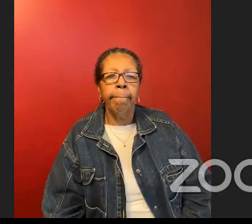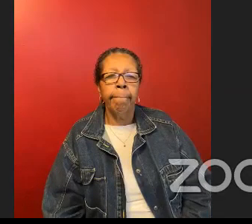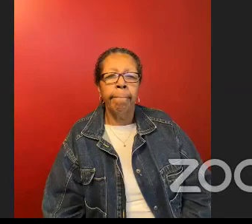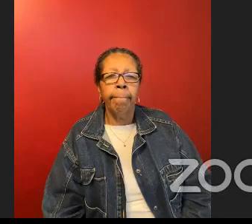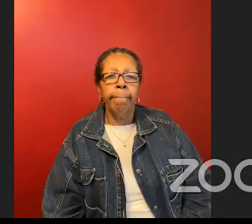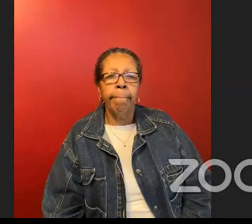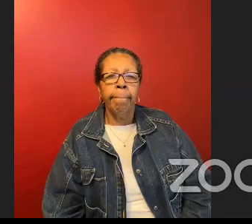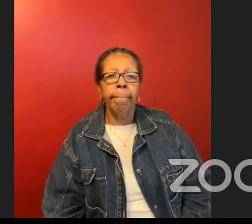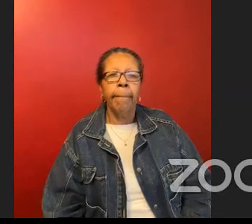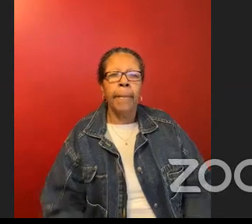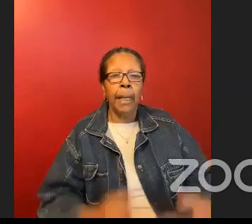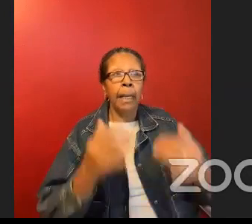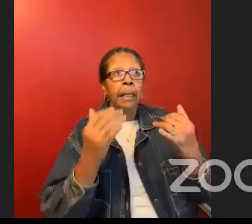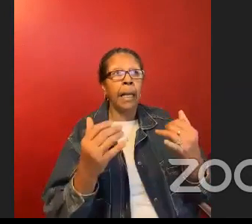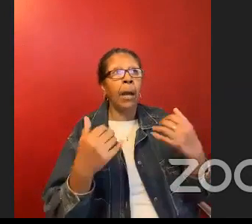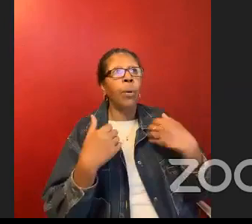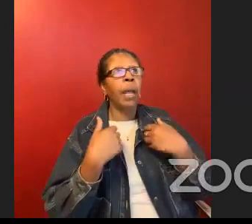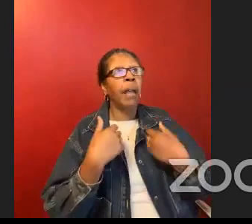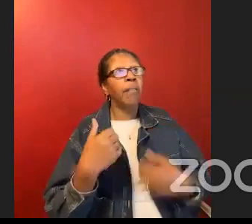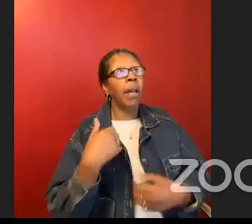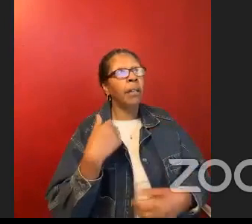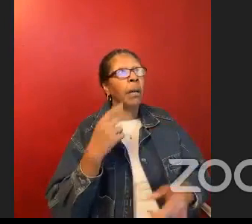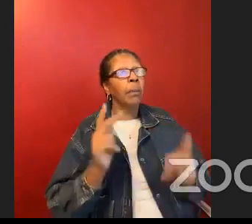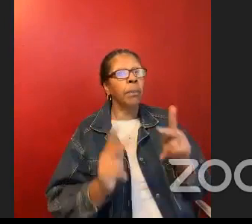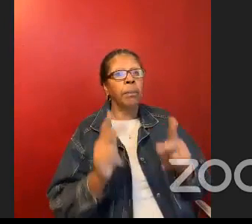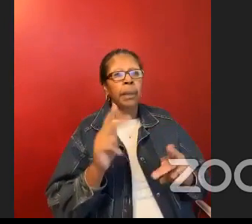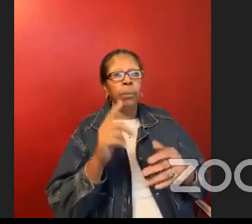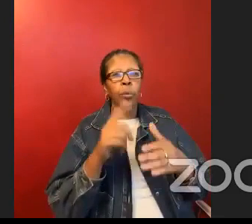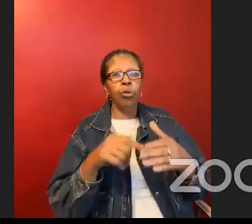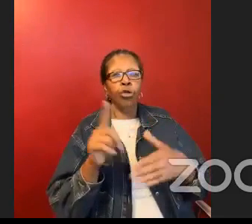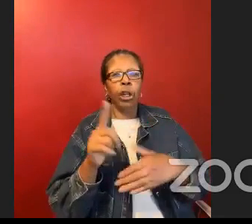Okay, now it's time for the young people's check-in.